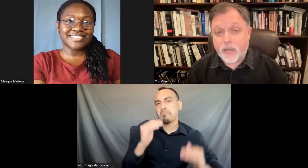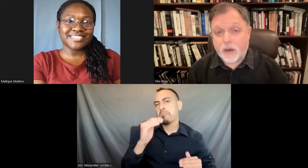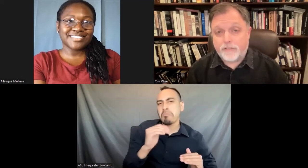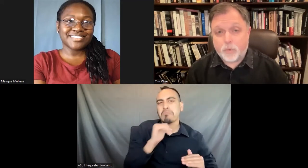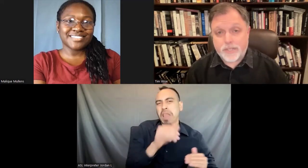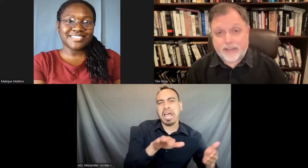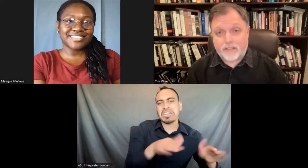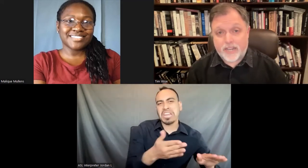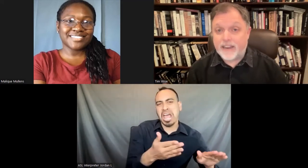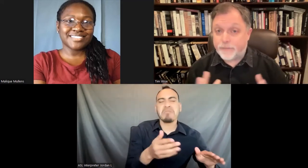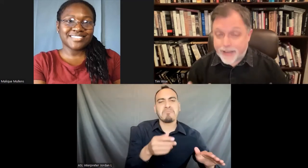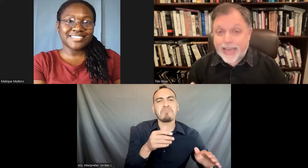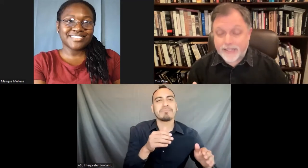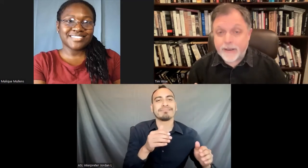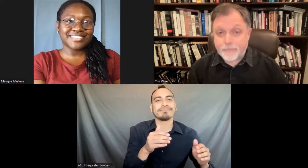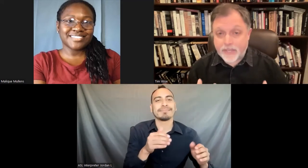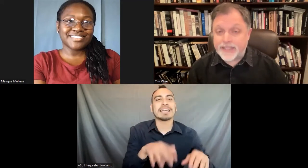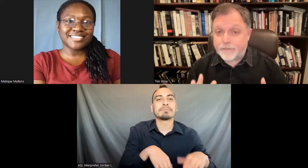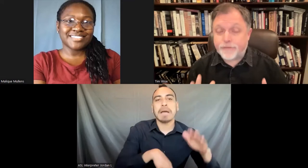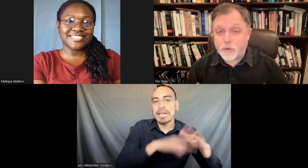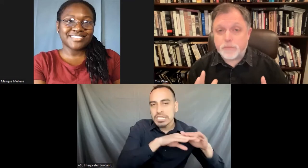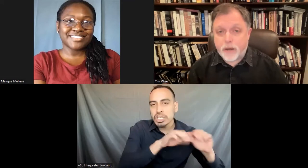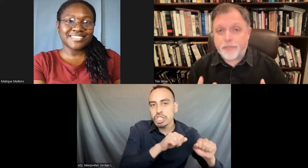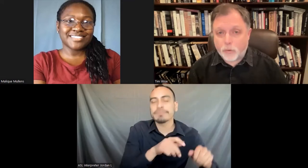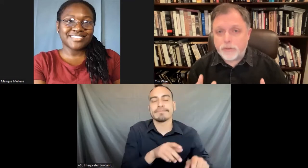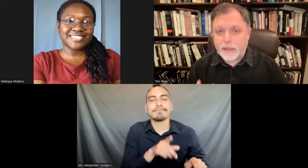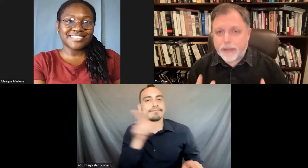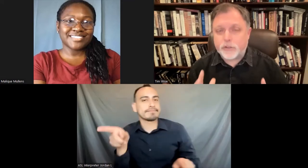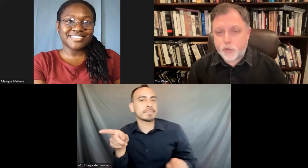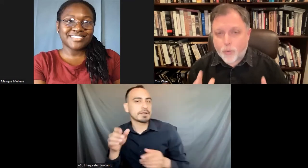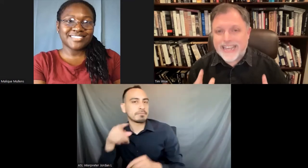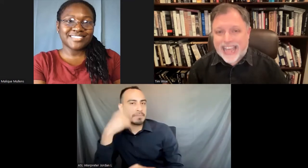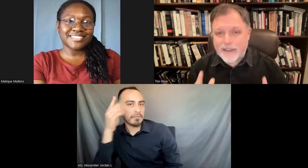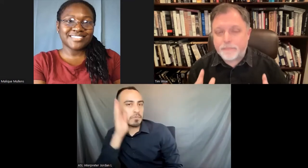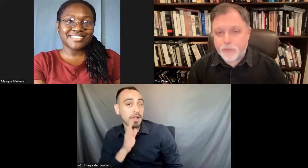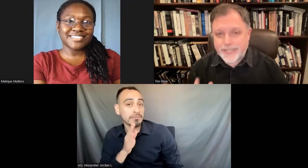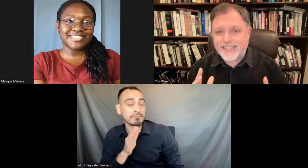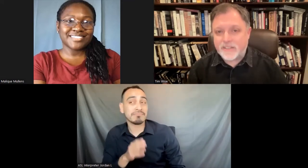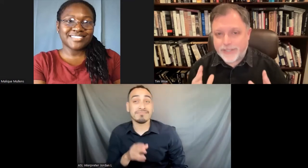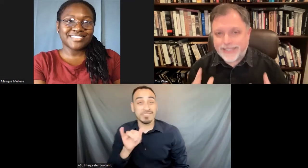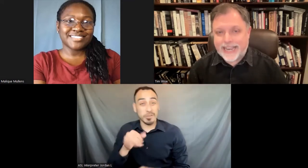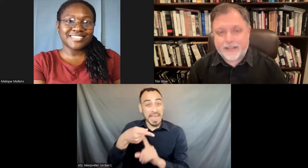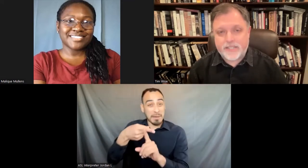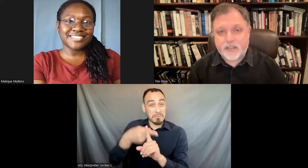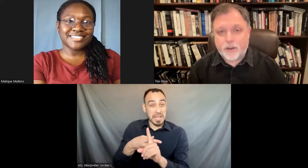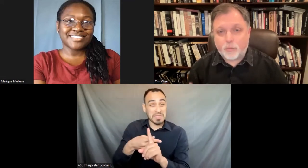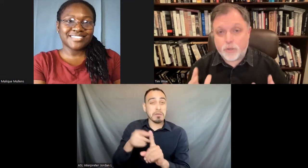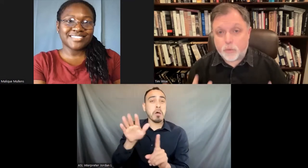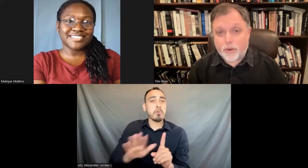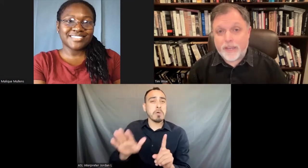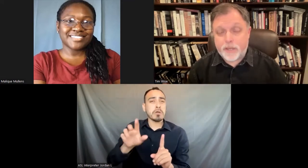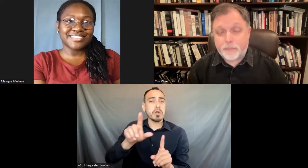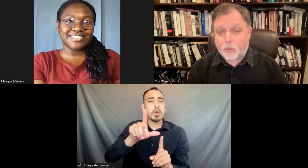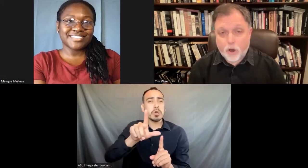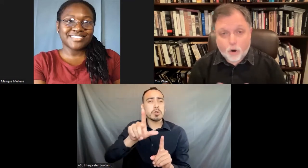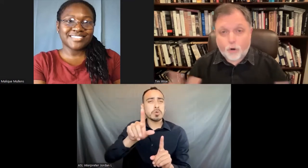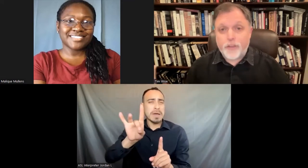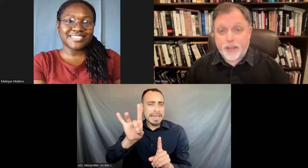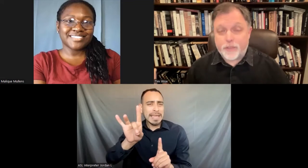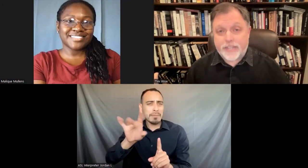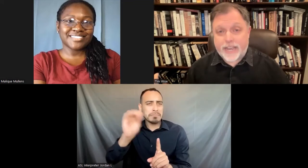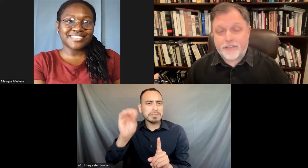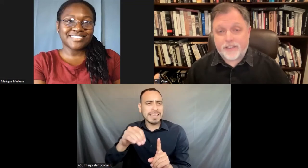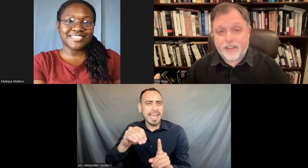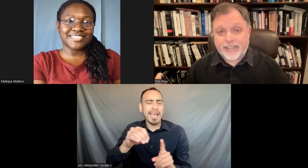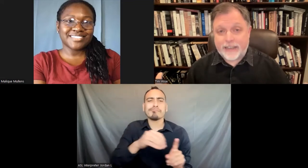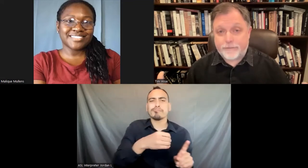rate of mortality. And in fact, in that first month, only about 28% of the deaths were to white people. All the